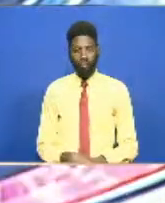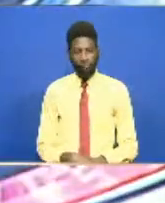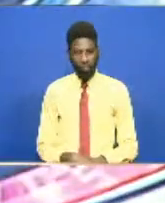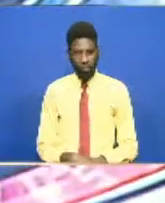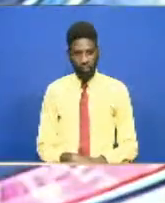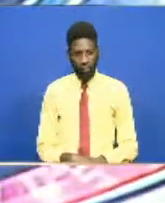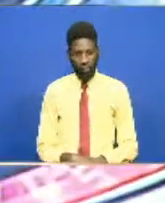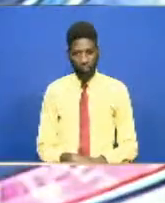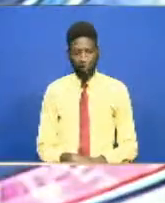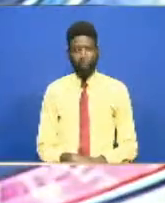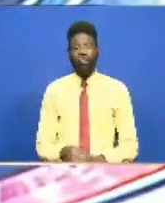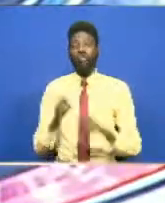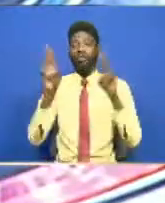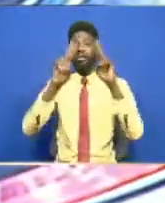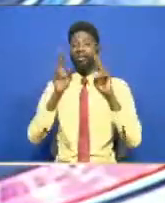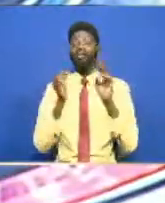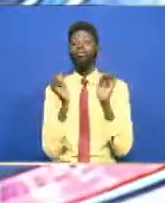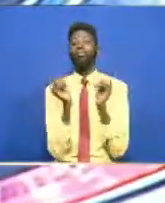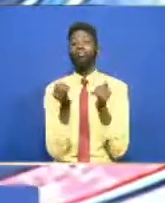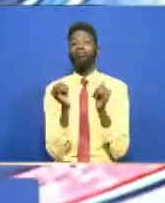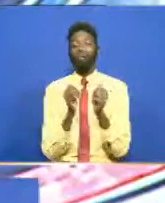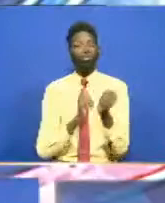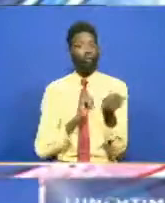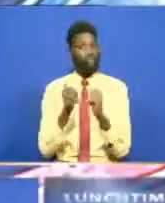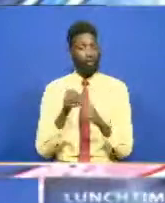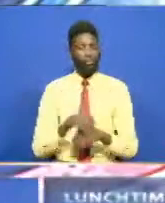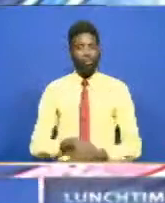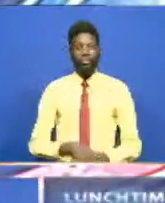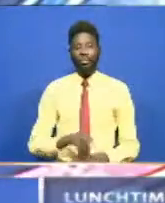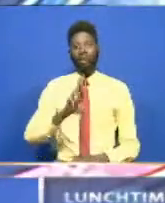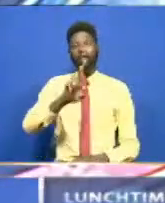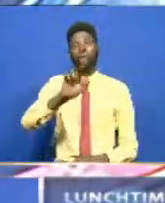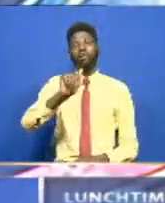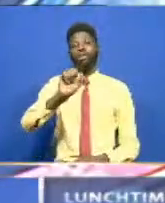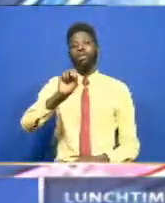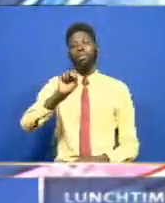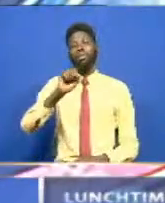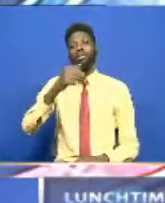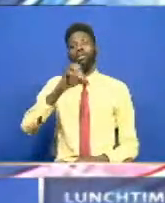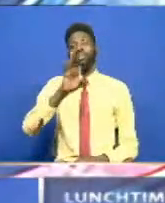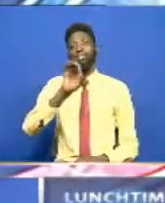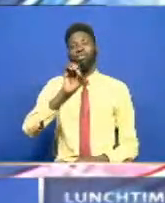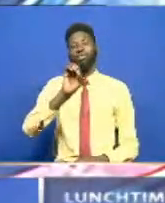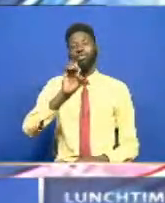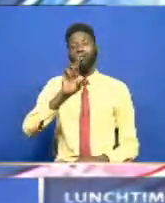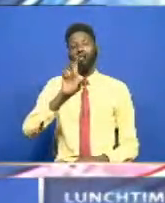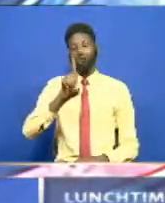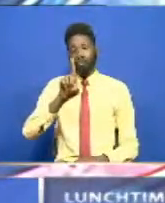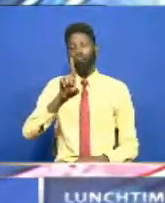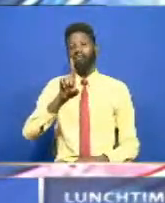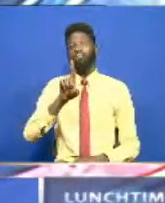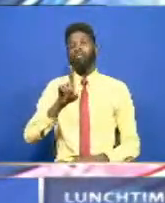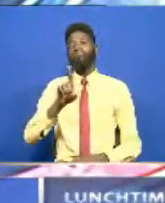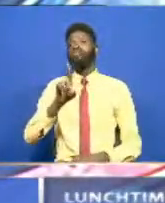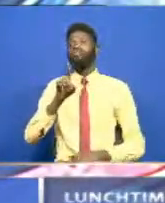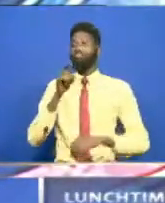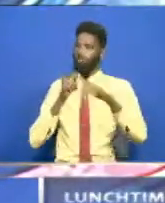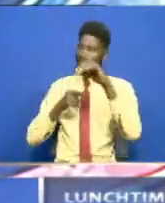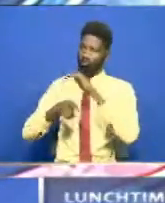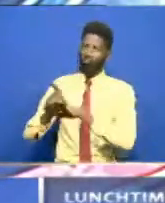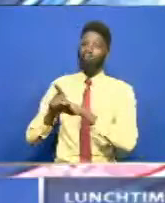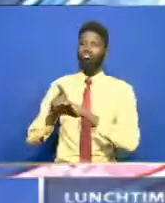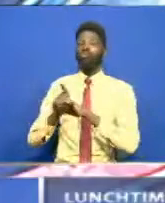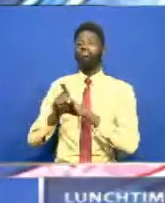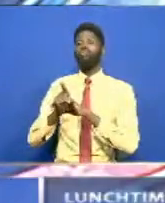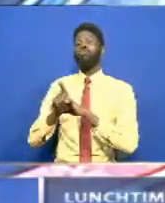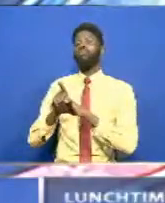And some international sporting news. Marcus Rashford repeated his late heroics against PSG with a superb